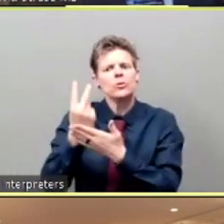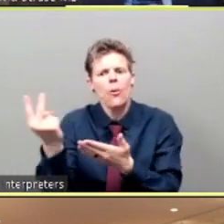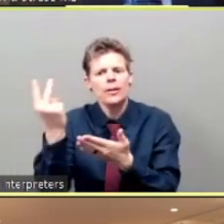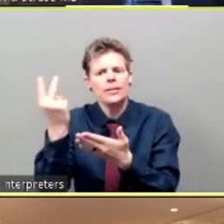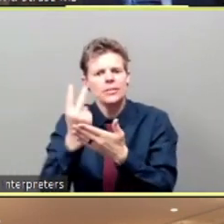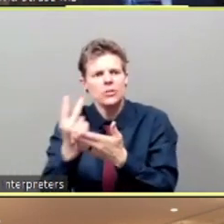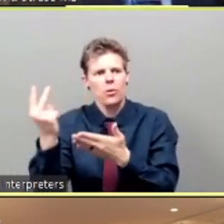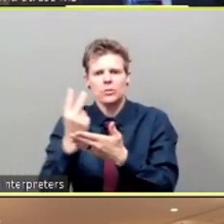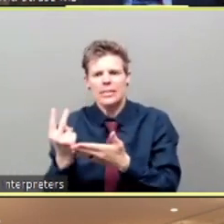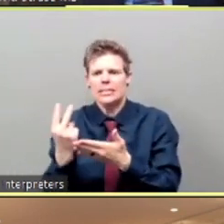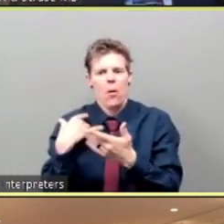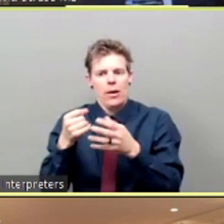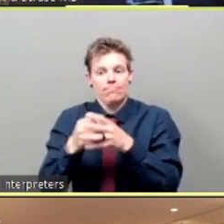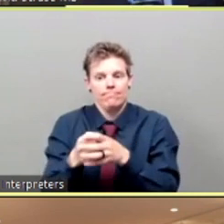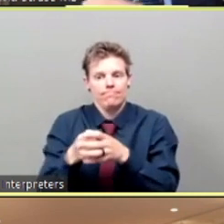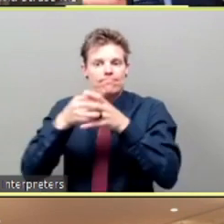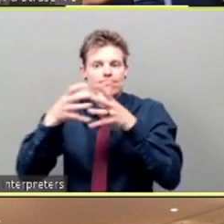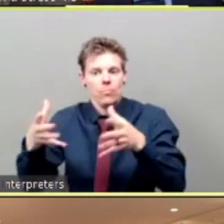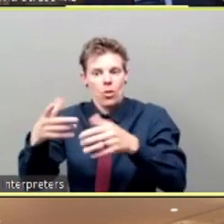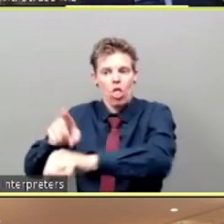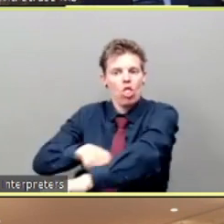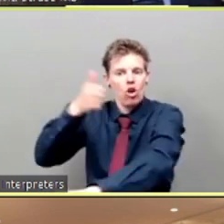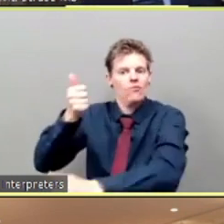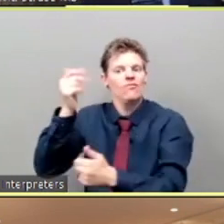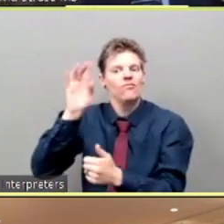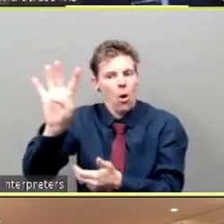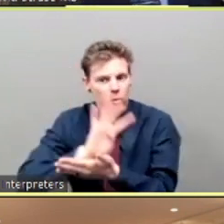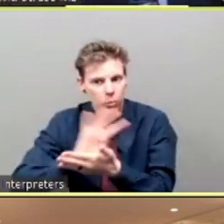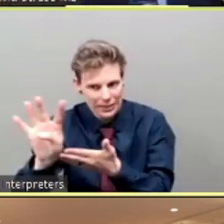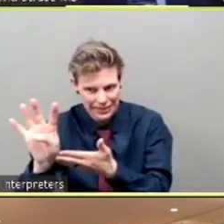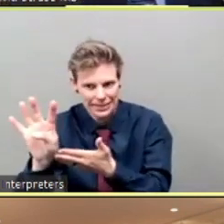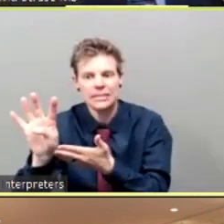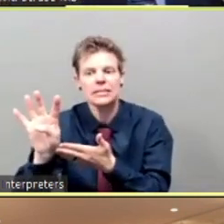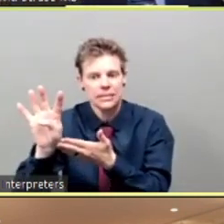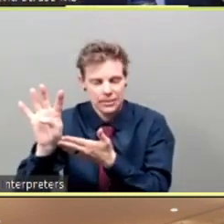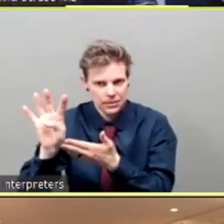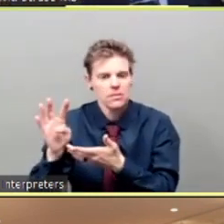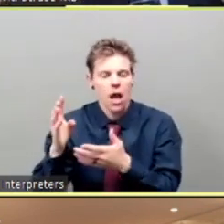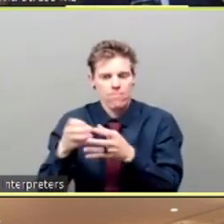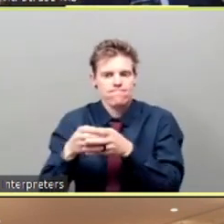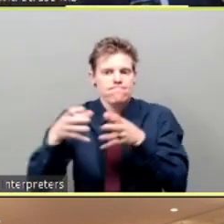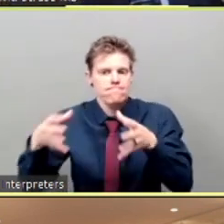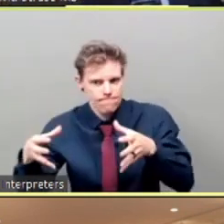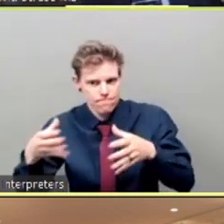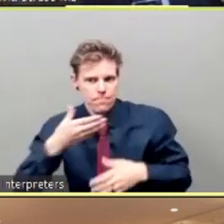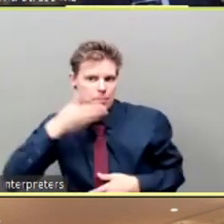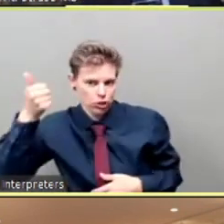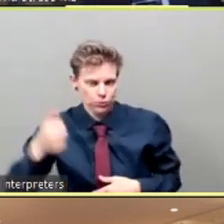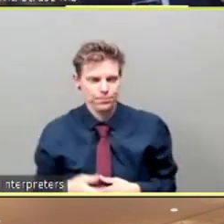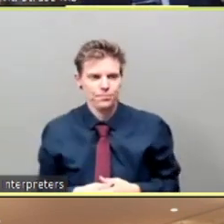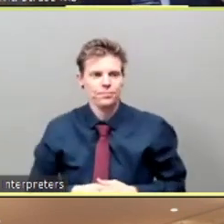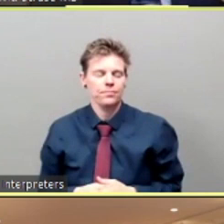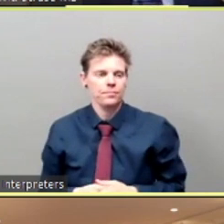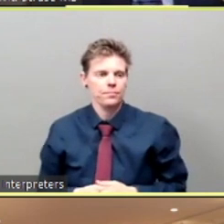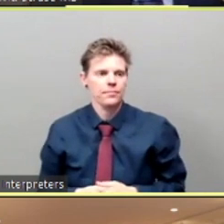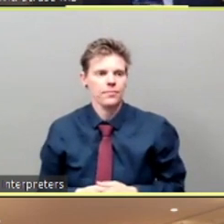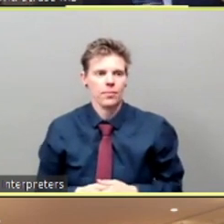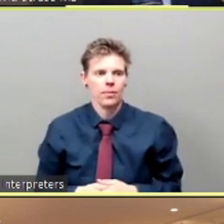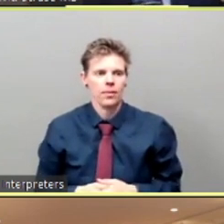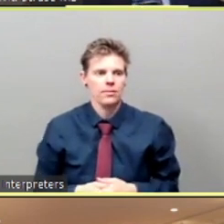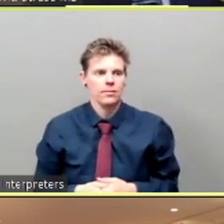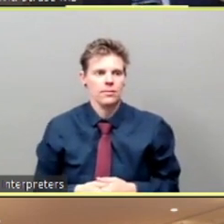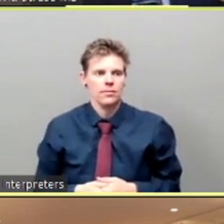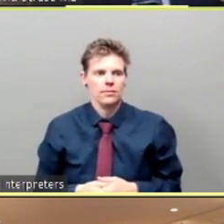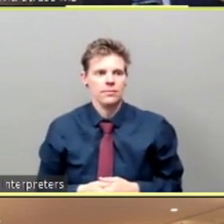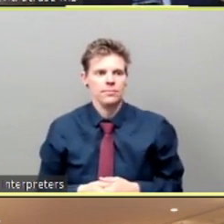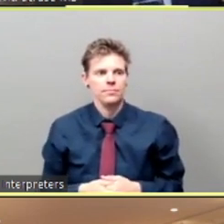take more questions later. We're not changing the activities in the county. Those tabs on the red to green site about what you can do where are the same for the